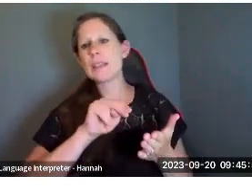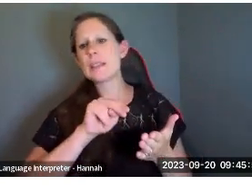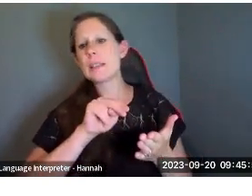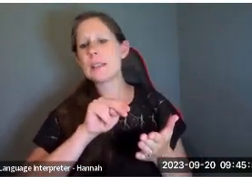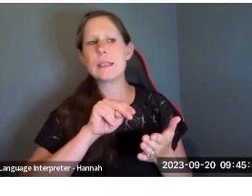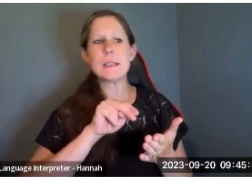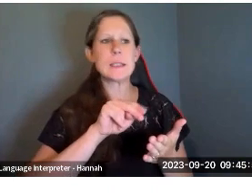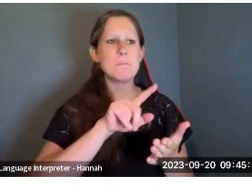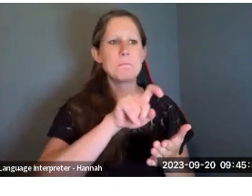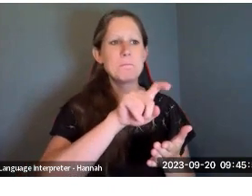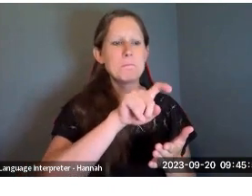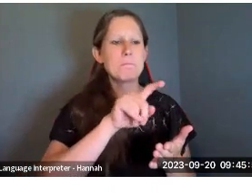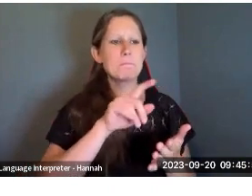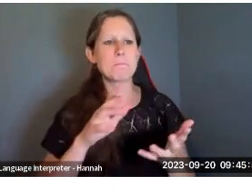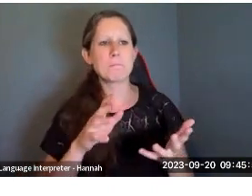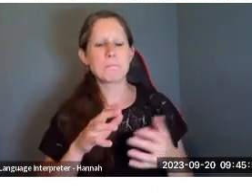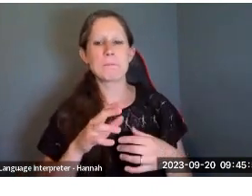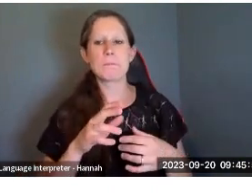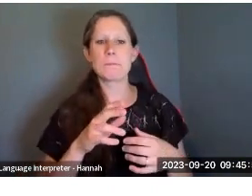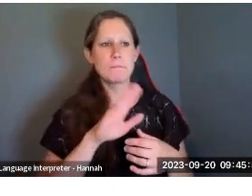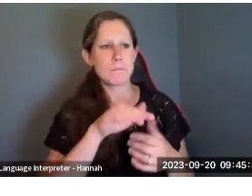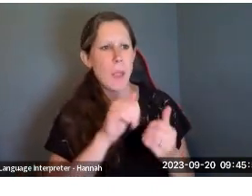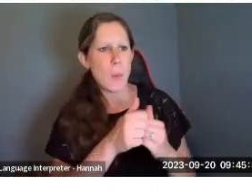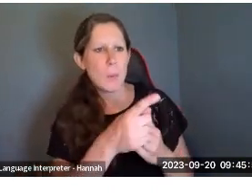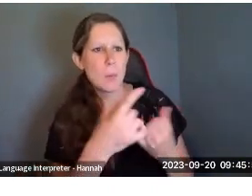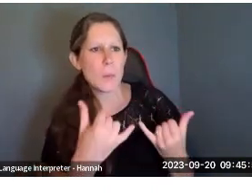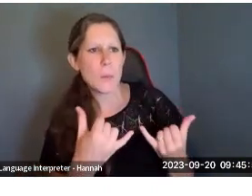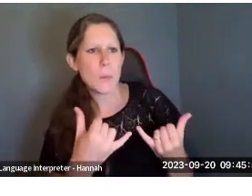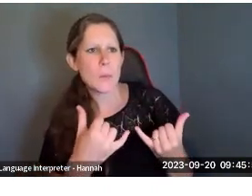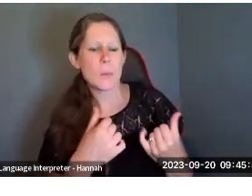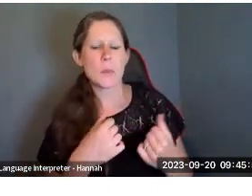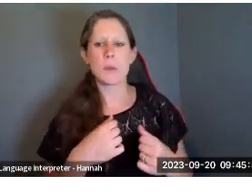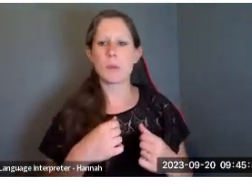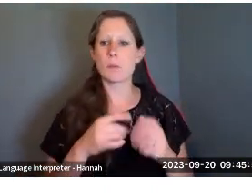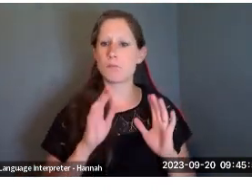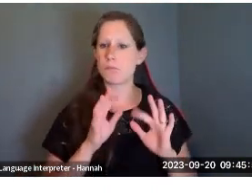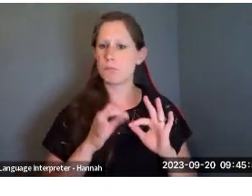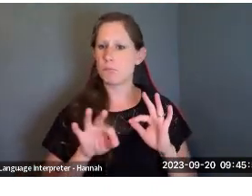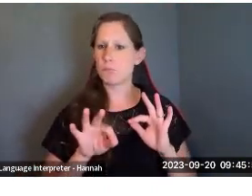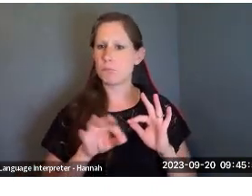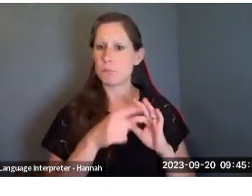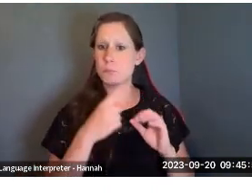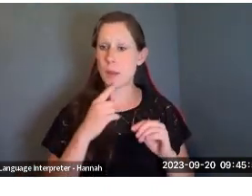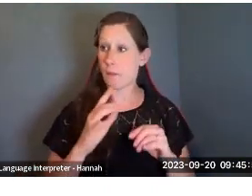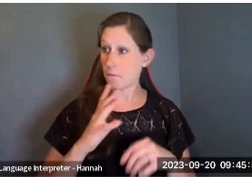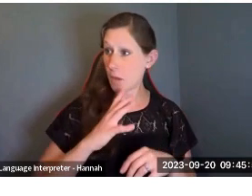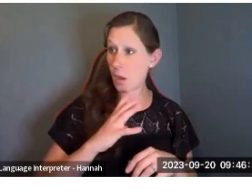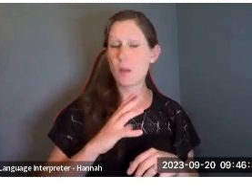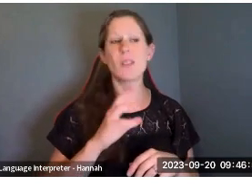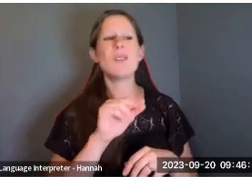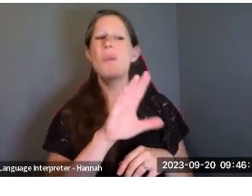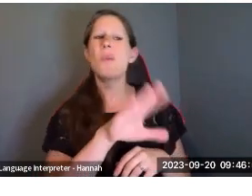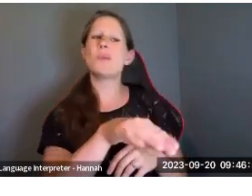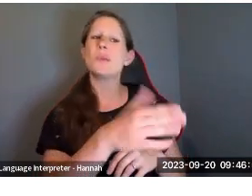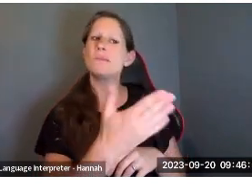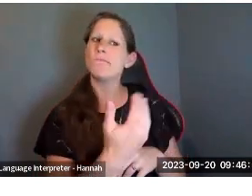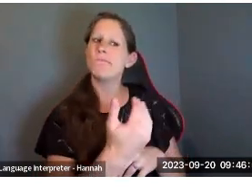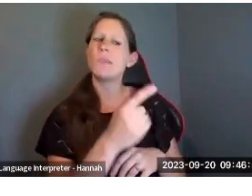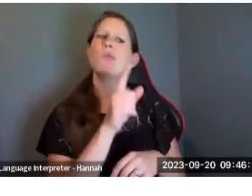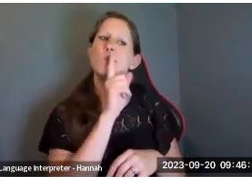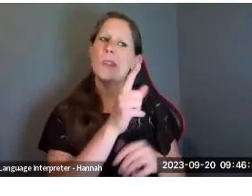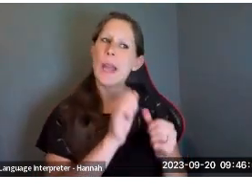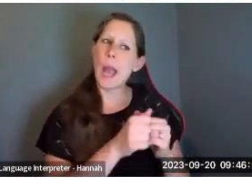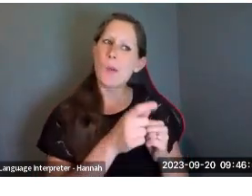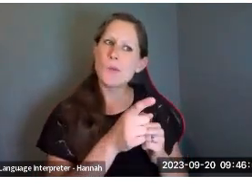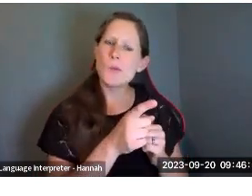just even saying, how are you doing? And then when they go, fine, you go, no, really, how are you?